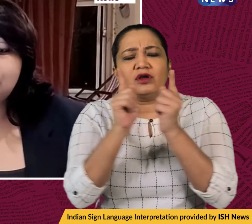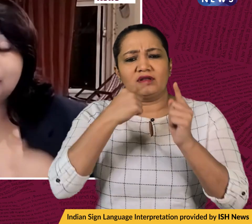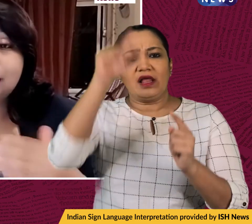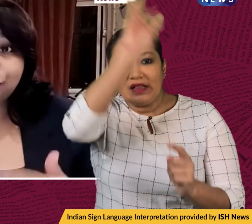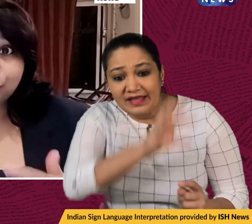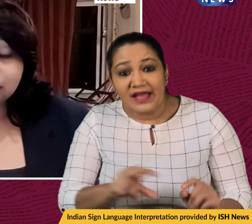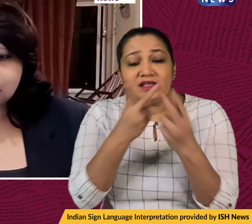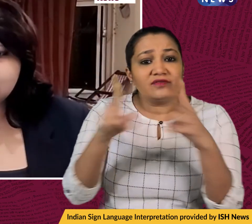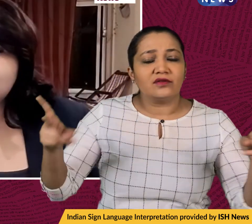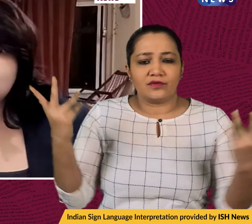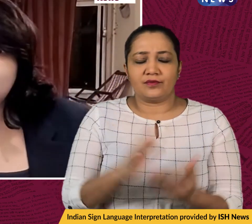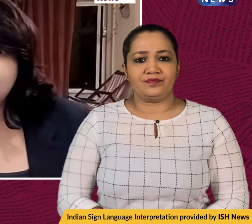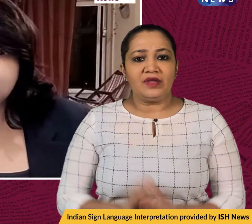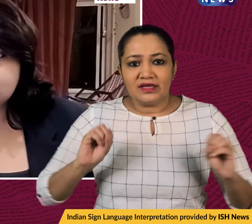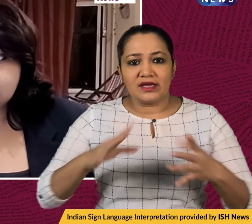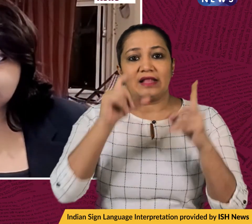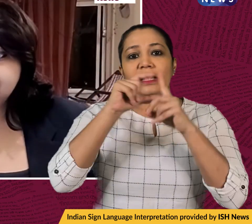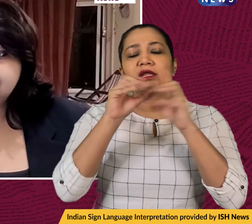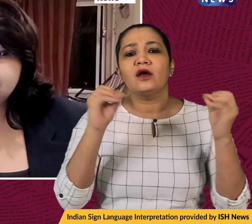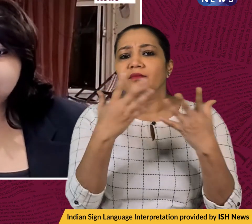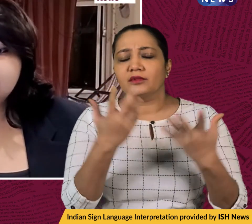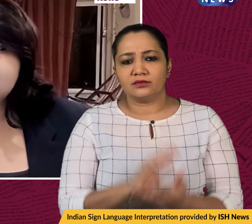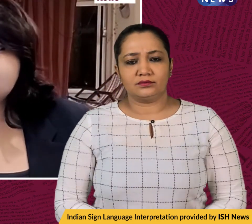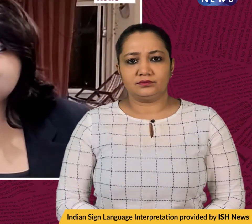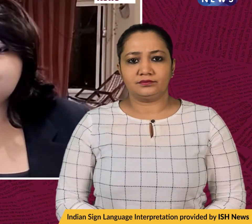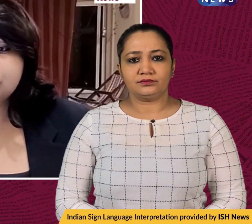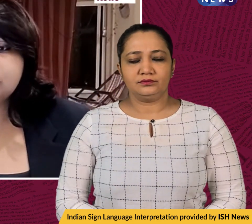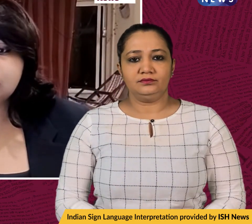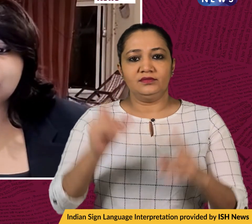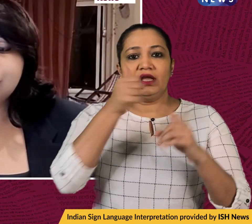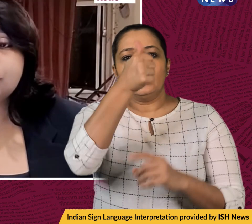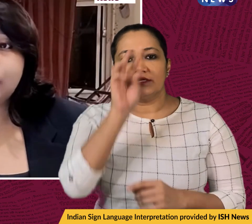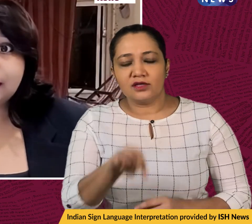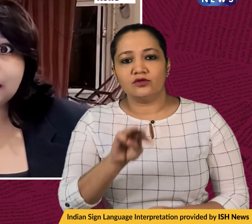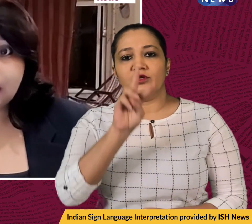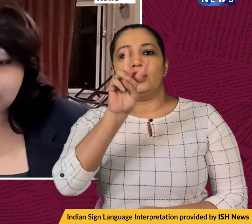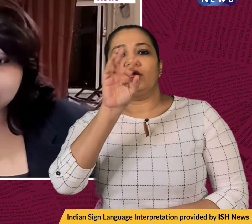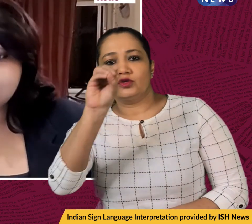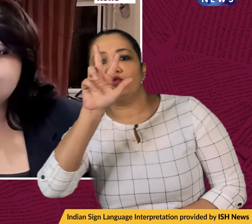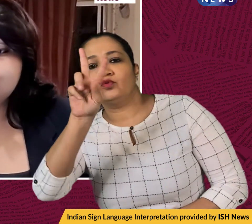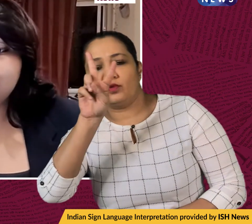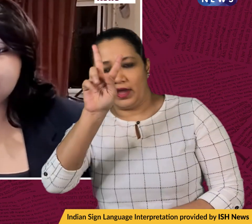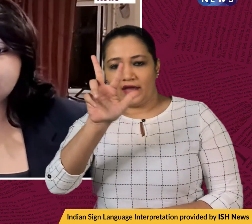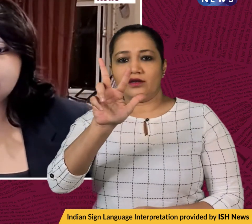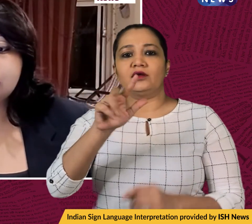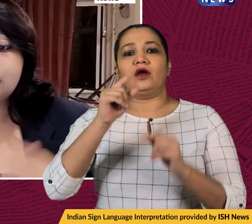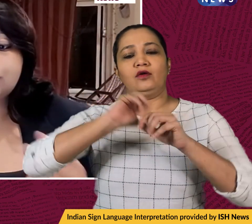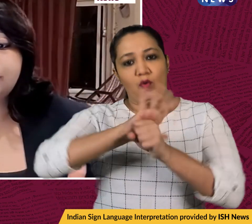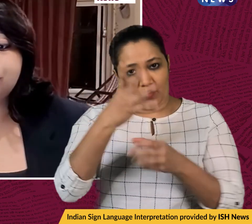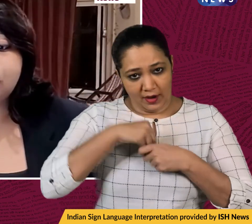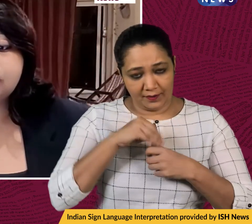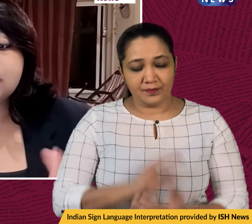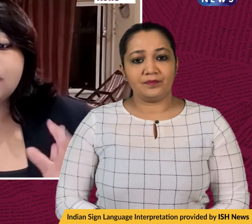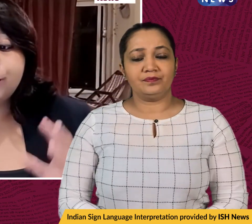what is happening in different states, starting off with Delhi. Delhi has reported 6,028 new COVID cases in the